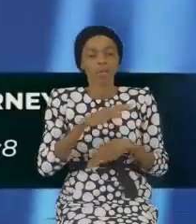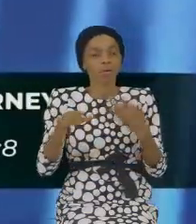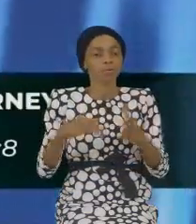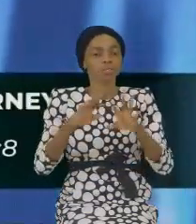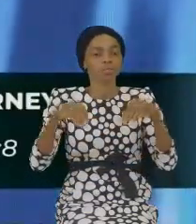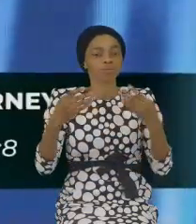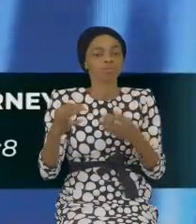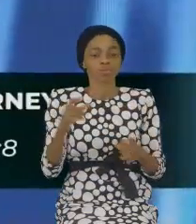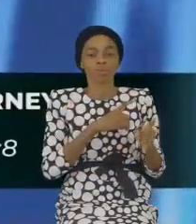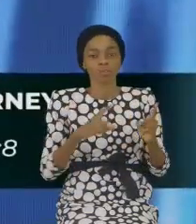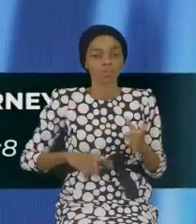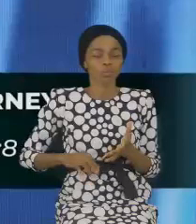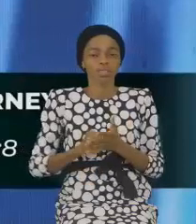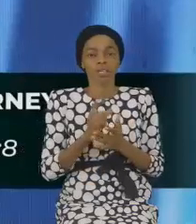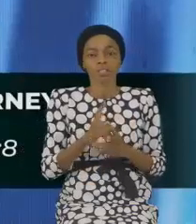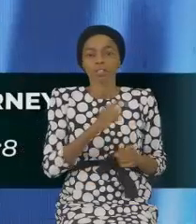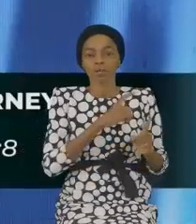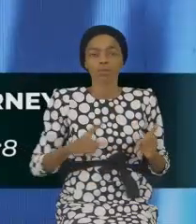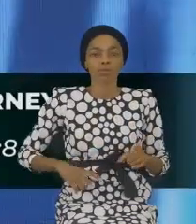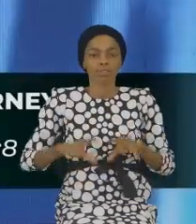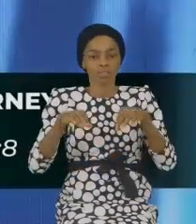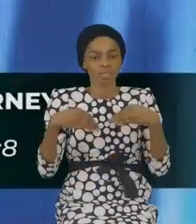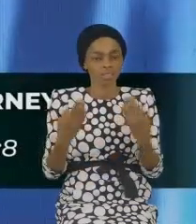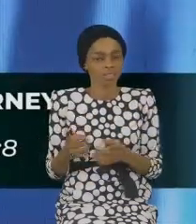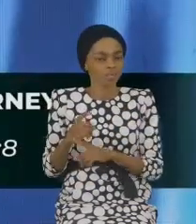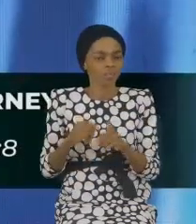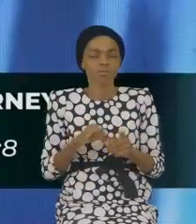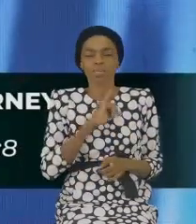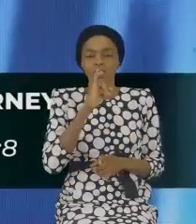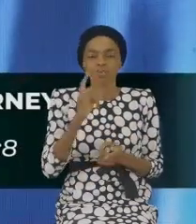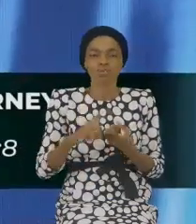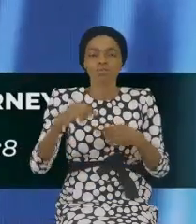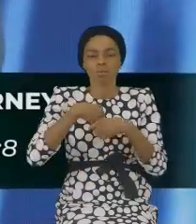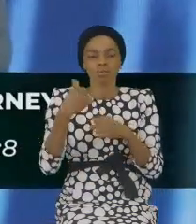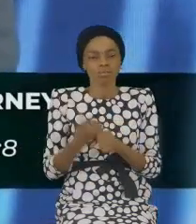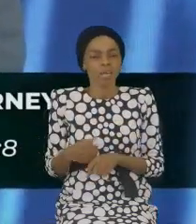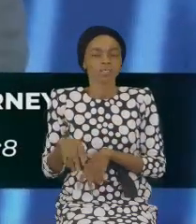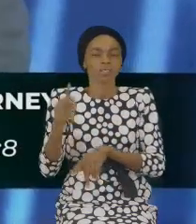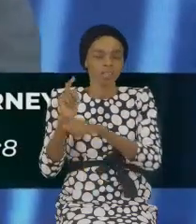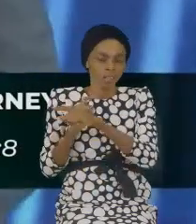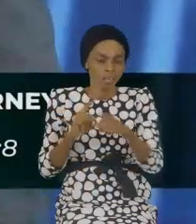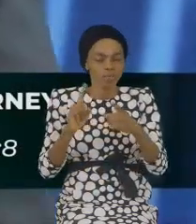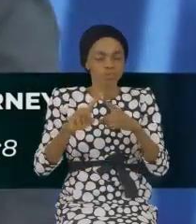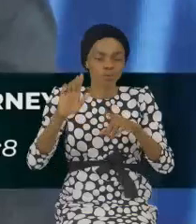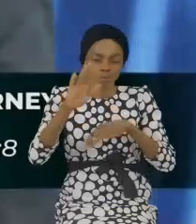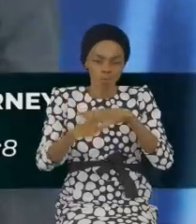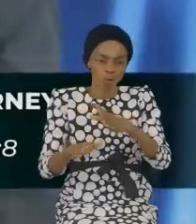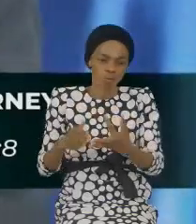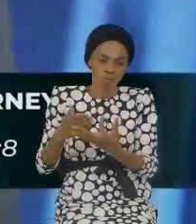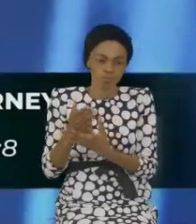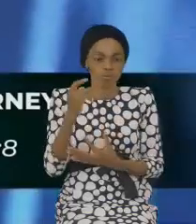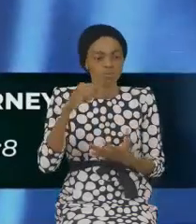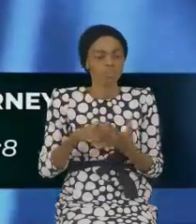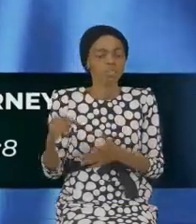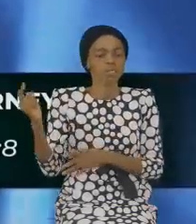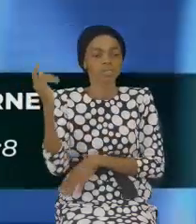of the Lord that the Lord gave them, it was to make them walk through this